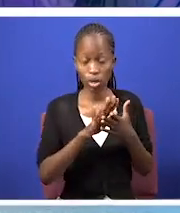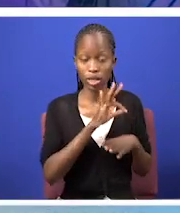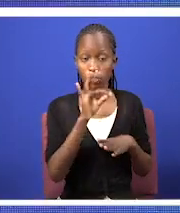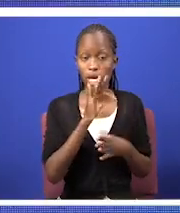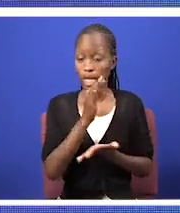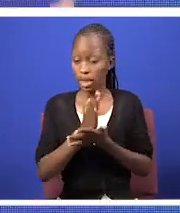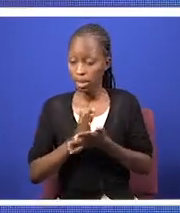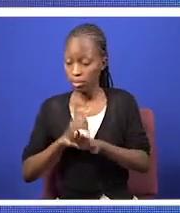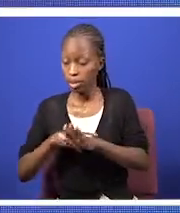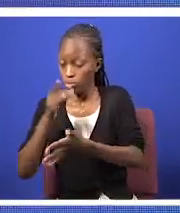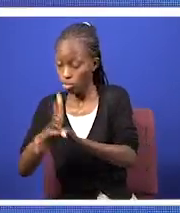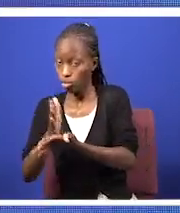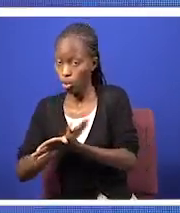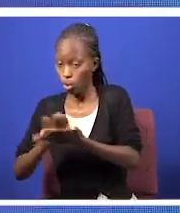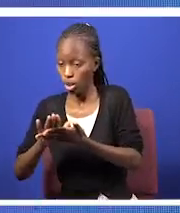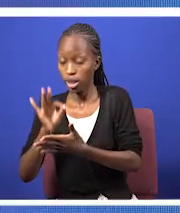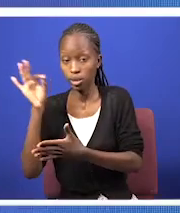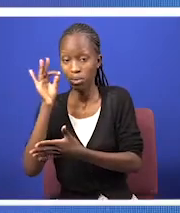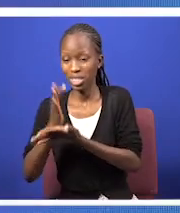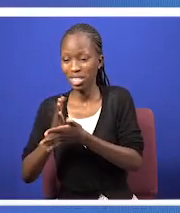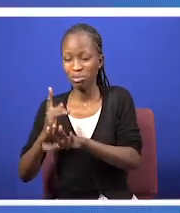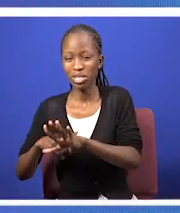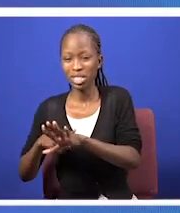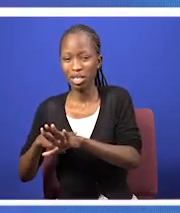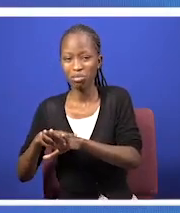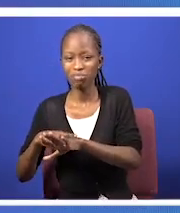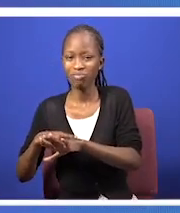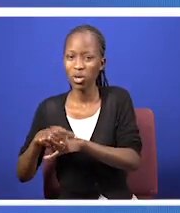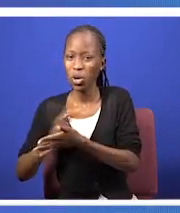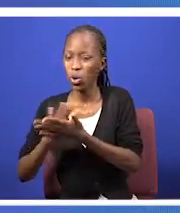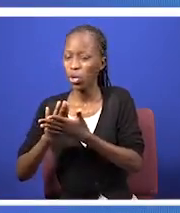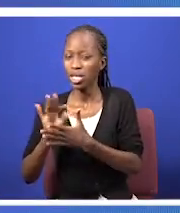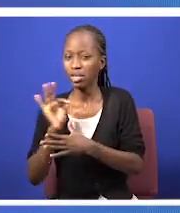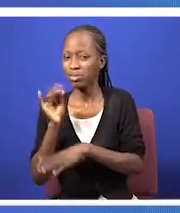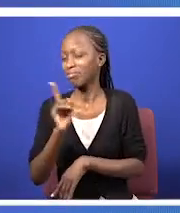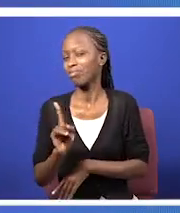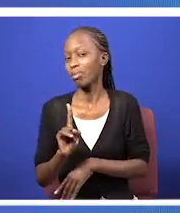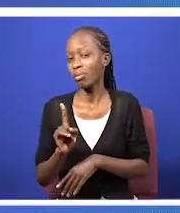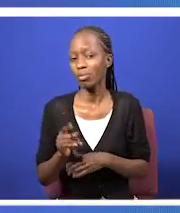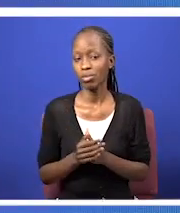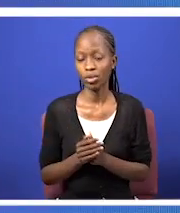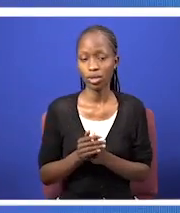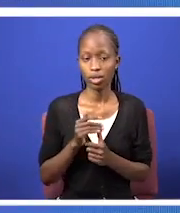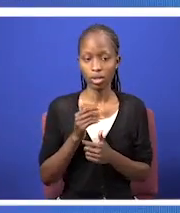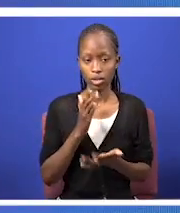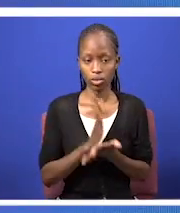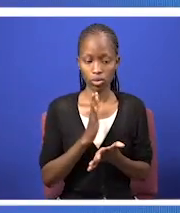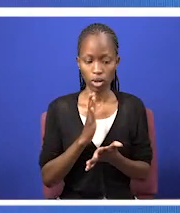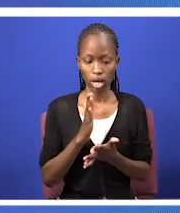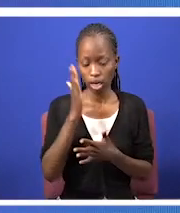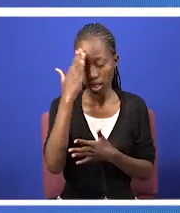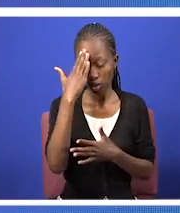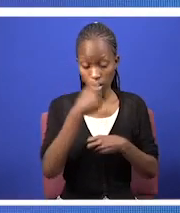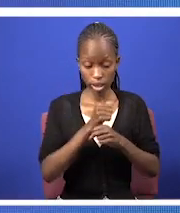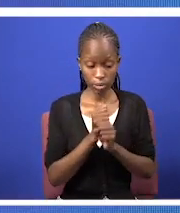those things happen and sometimes it is the Holy Spirit, sometimes it's not. It's unusual, it's spooky behavior. And it has made us